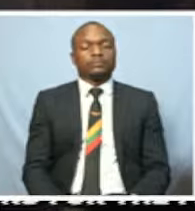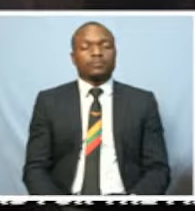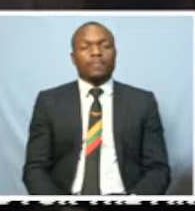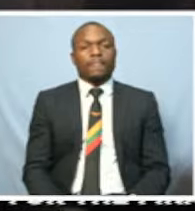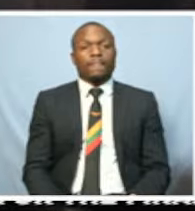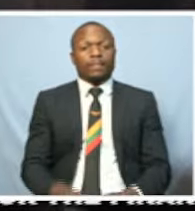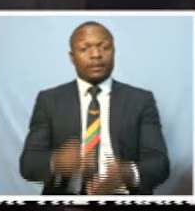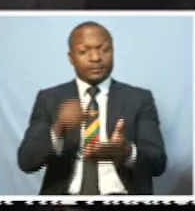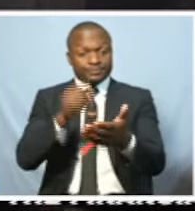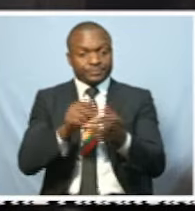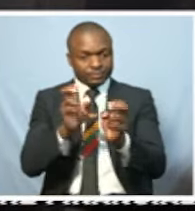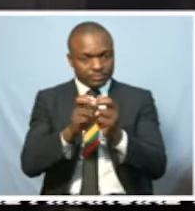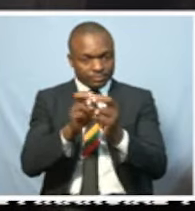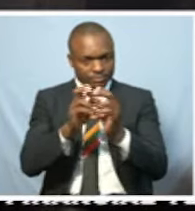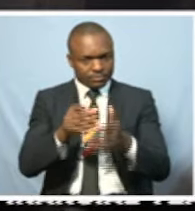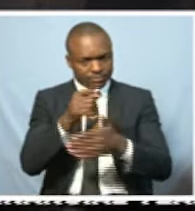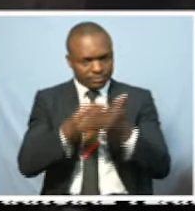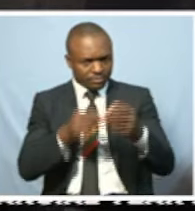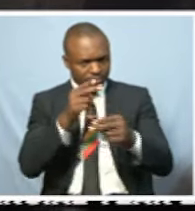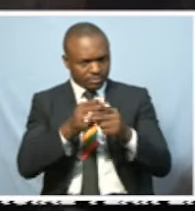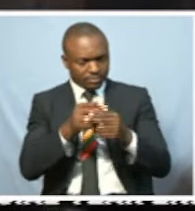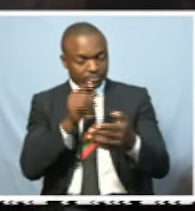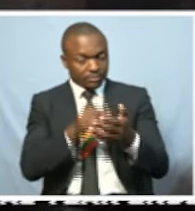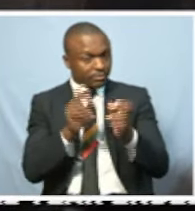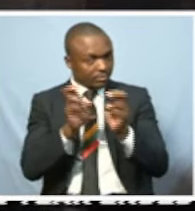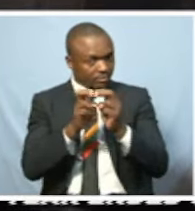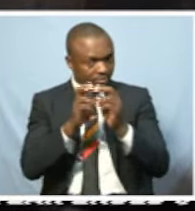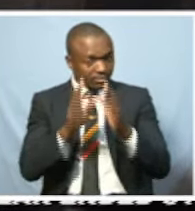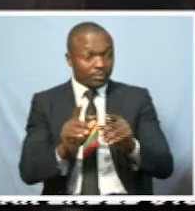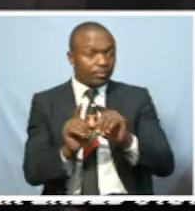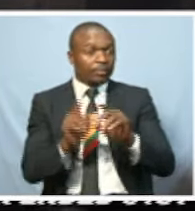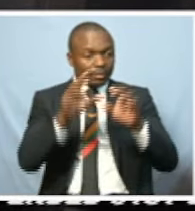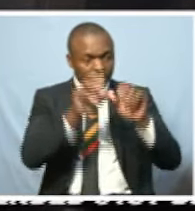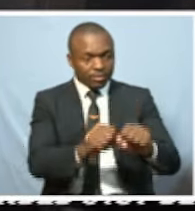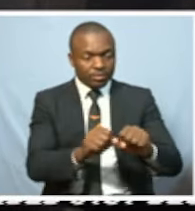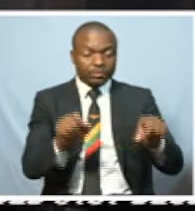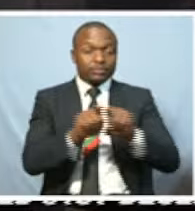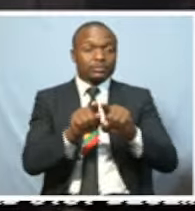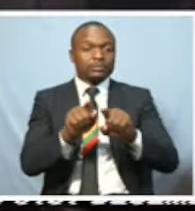This contractor, first of all, what is the name of this contractor who got these 2 jobs at the same time?